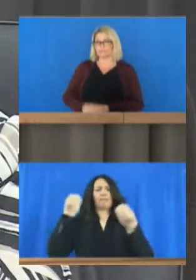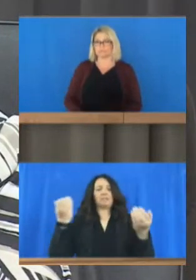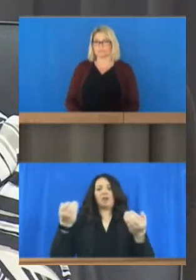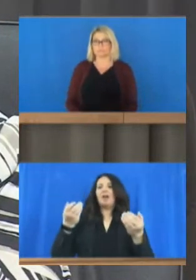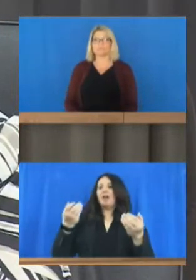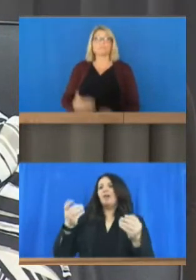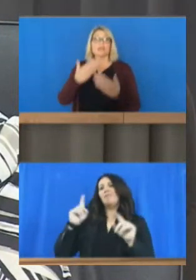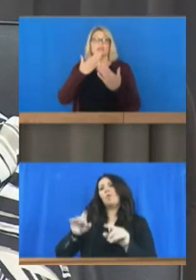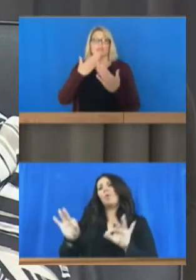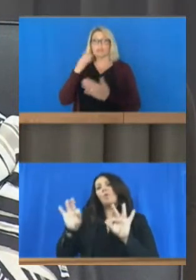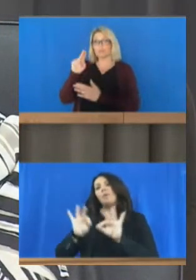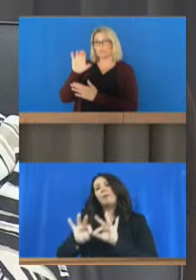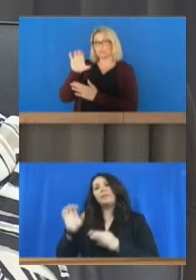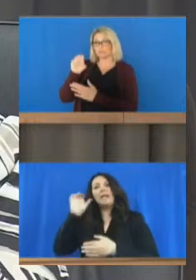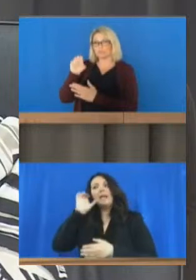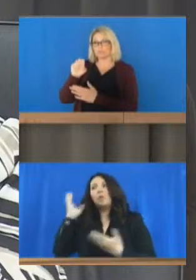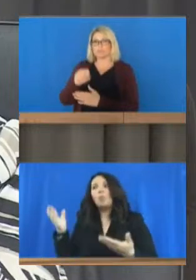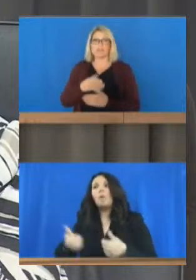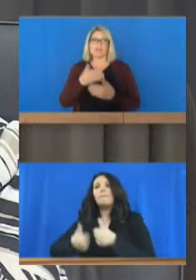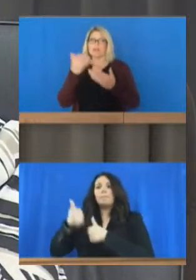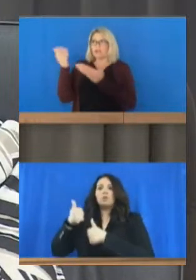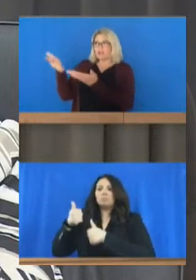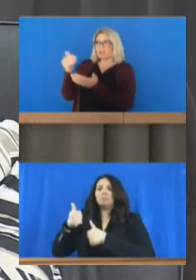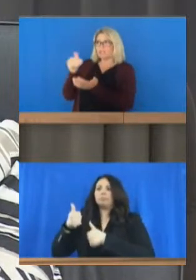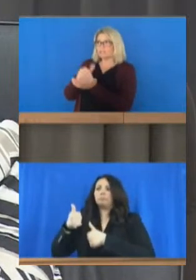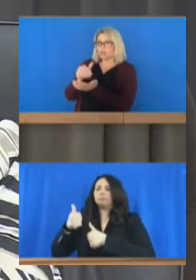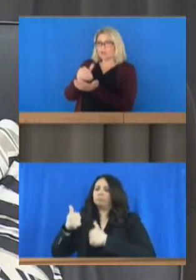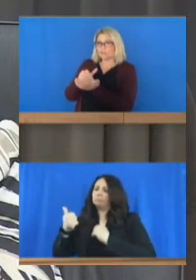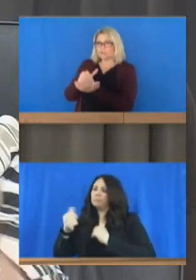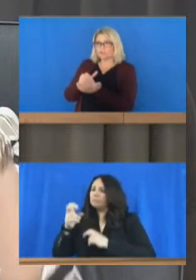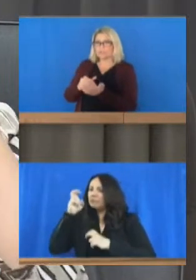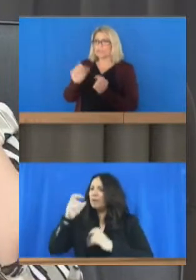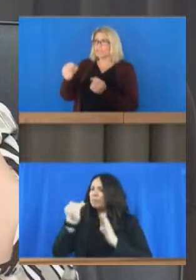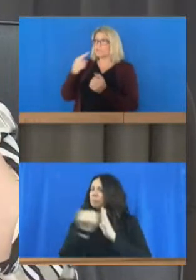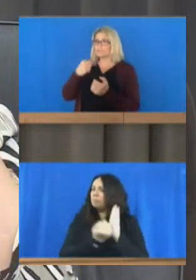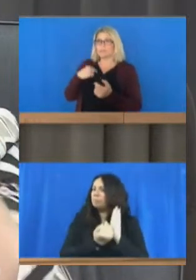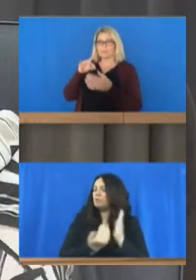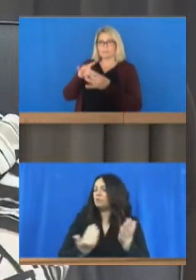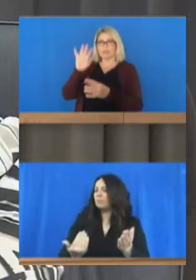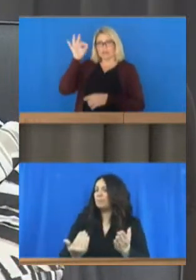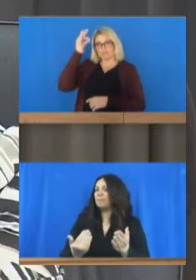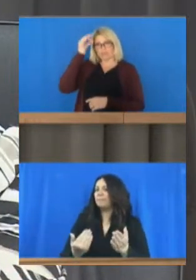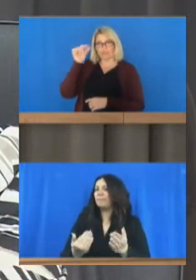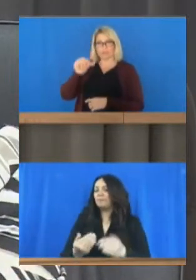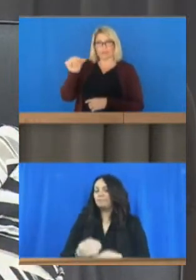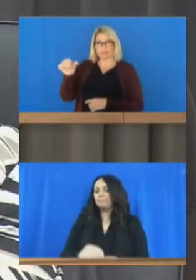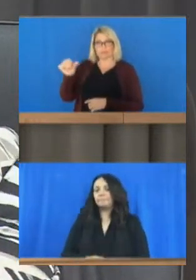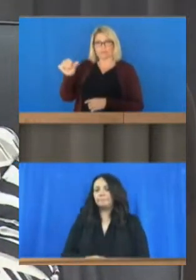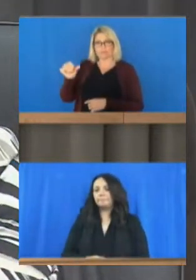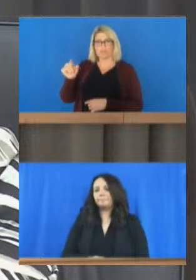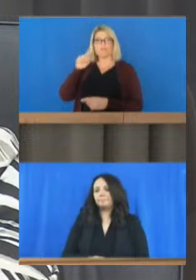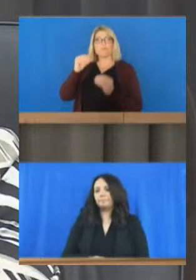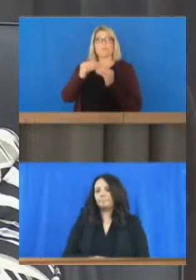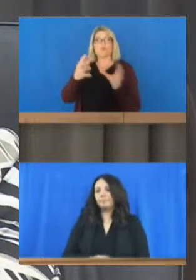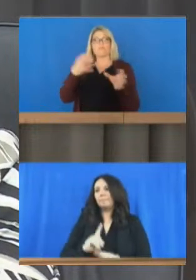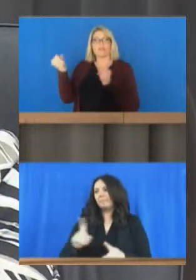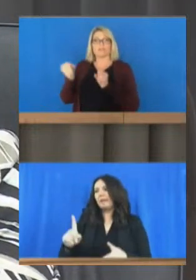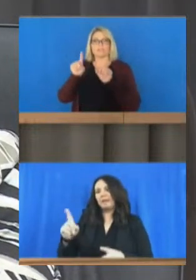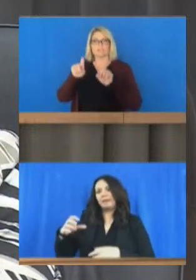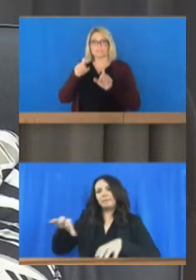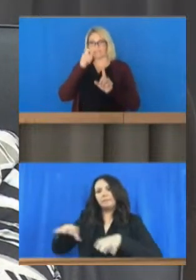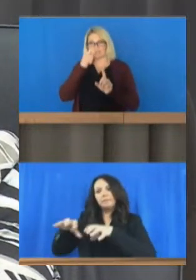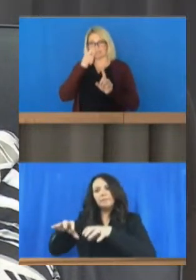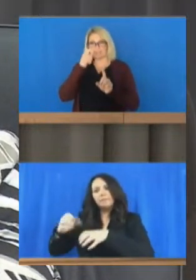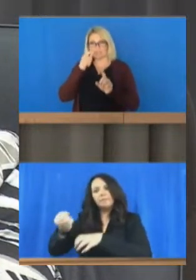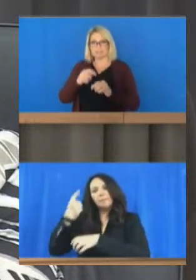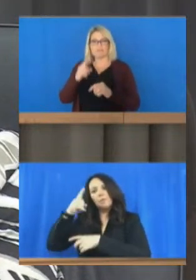several businesses who have, now when you say rapid test, I just have to qualify that definition. The type of tests that I'm aware of right now